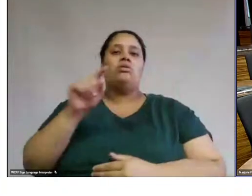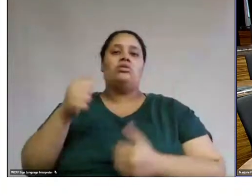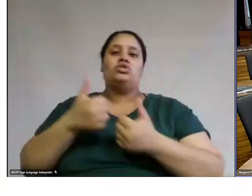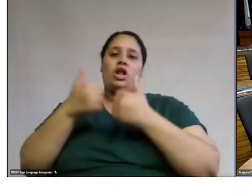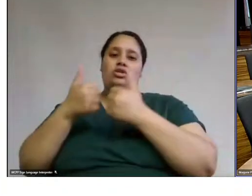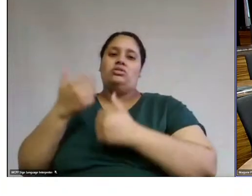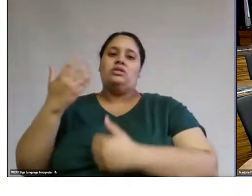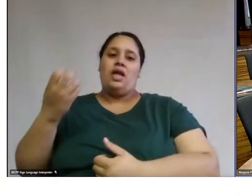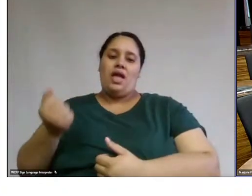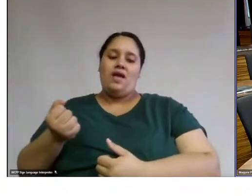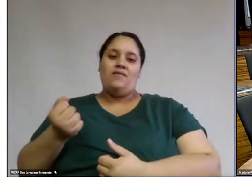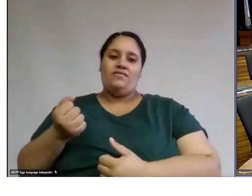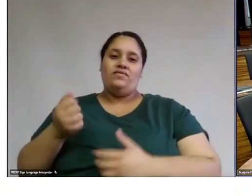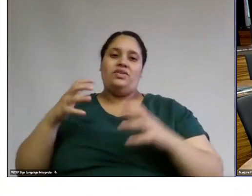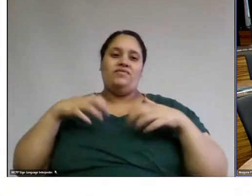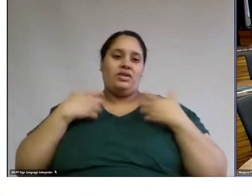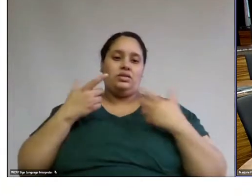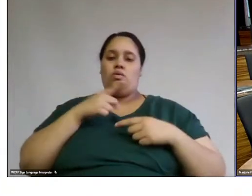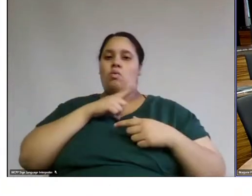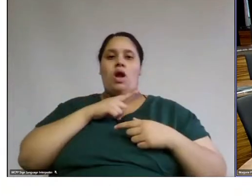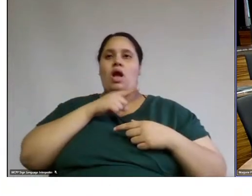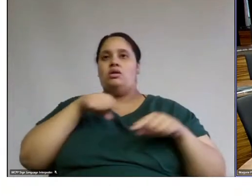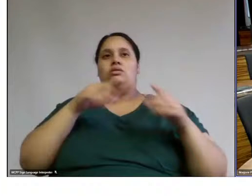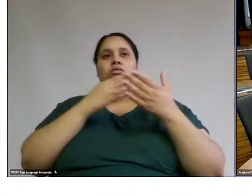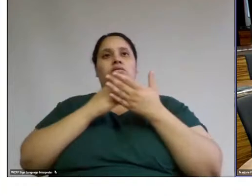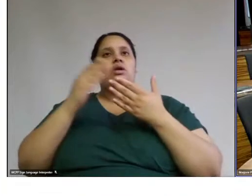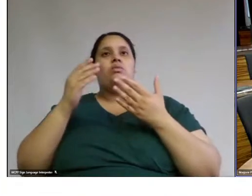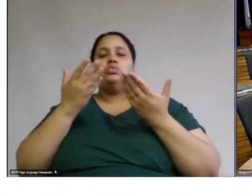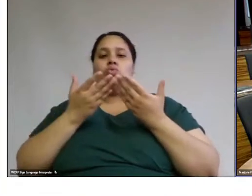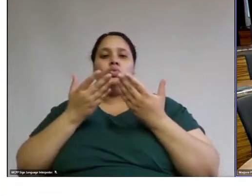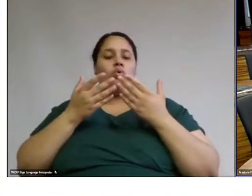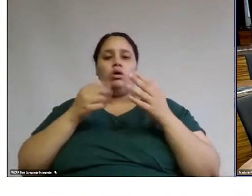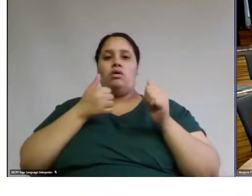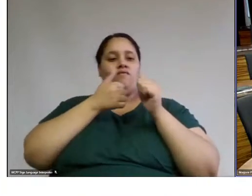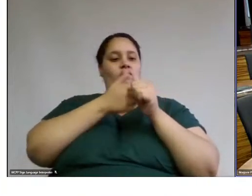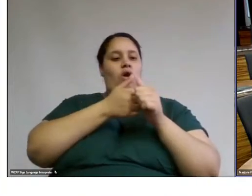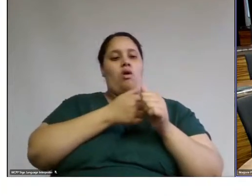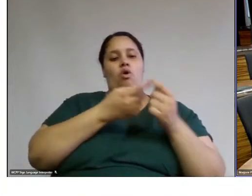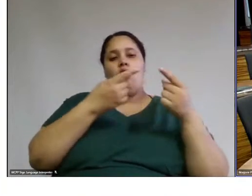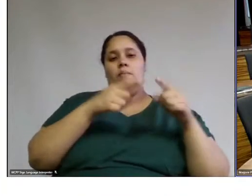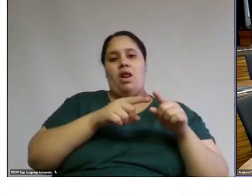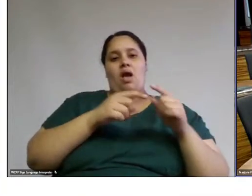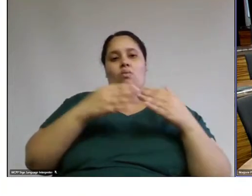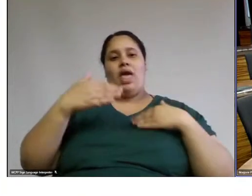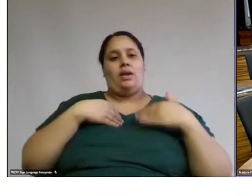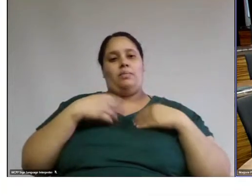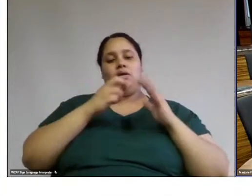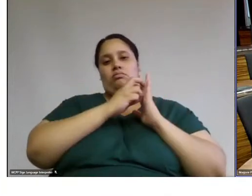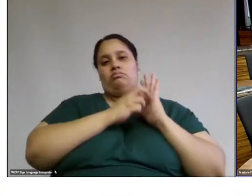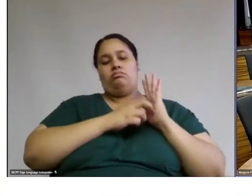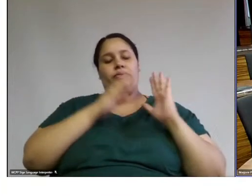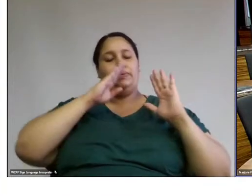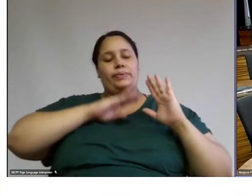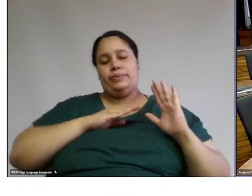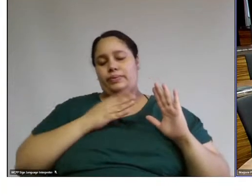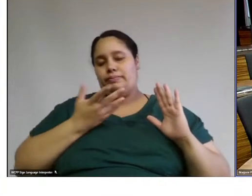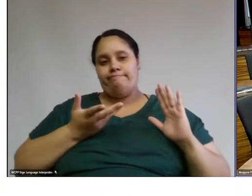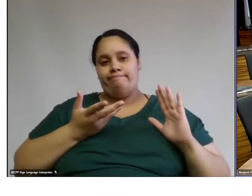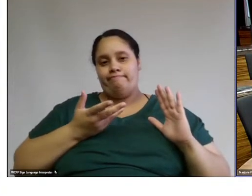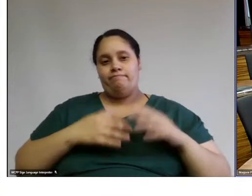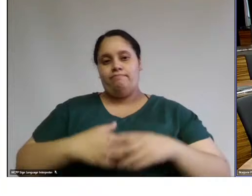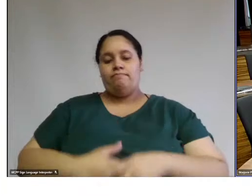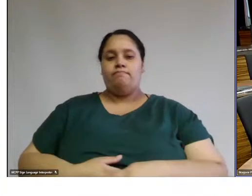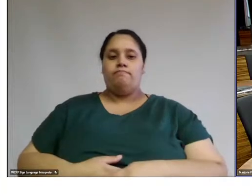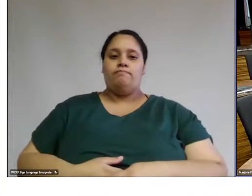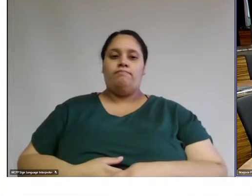terms of administration to try and deal with all these particular administration requirements that we put on them. So there is that. I